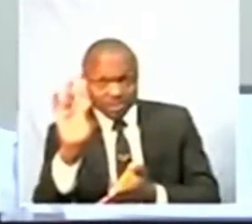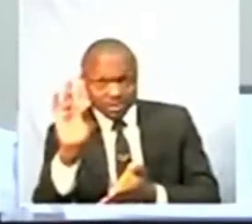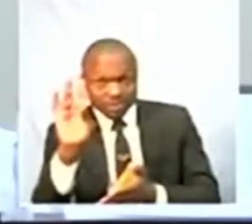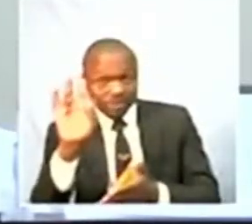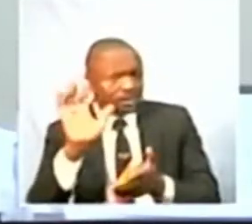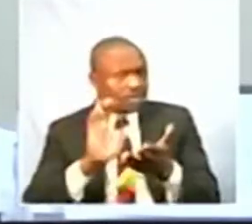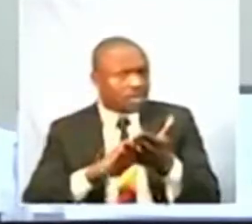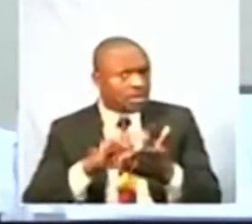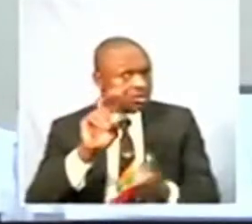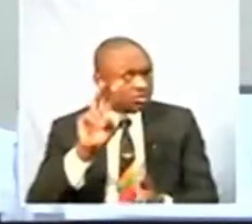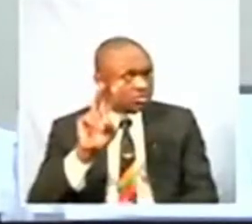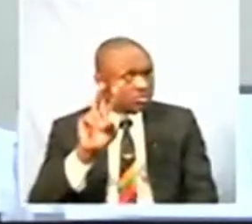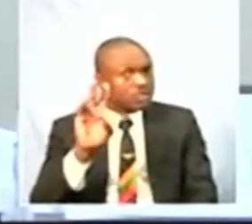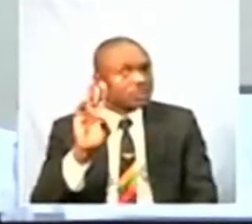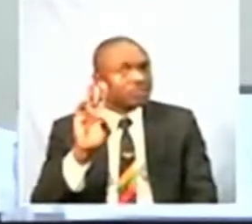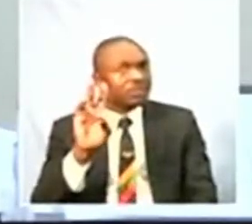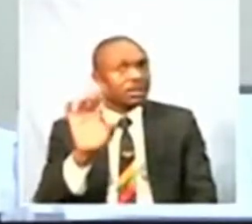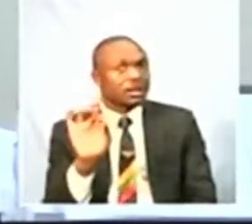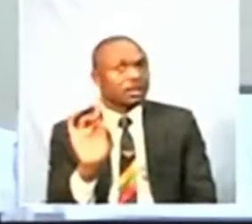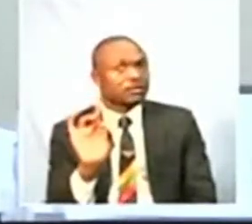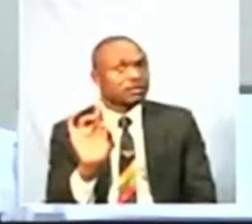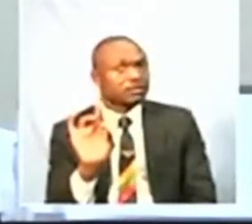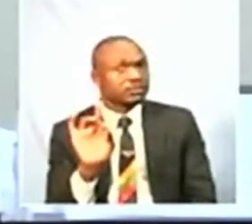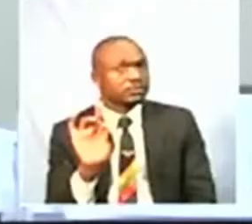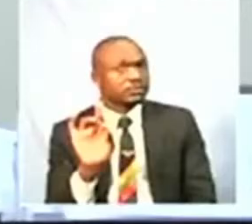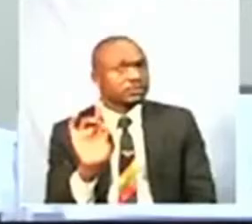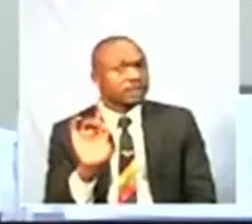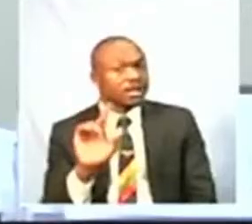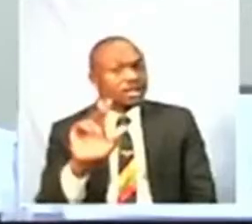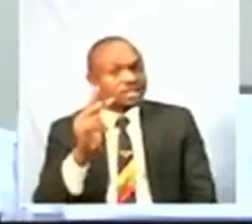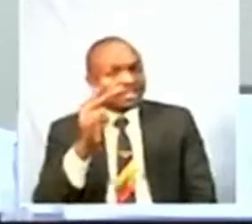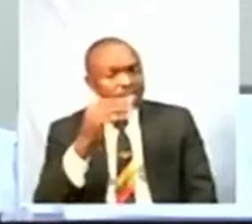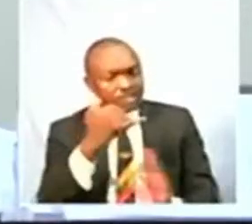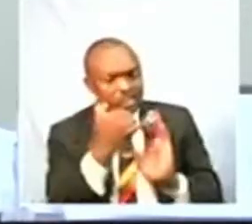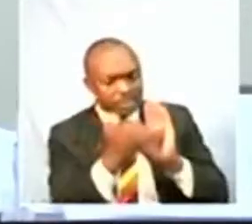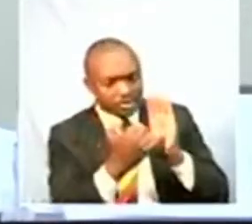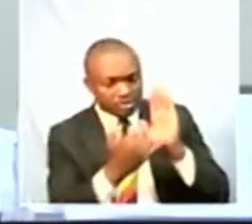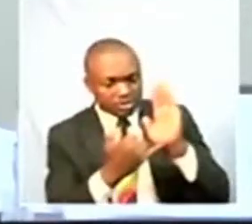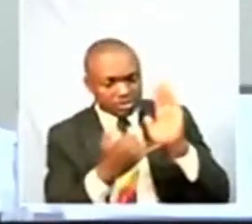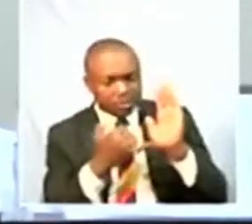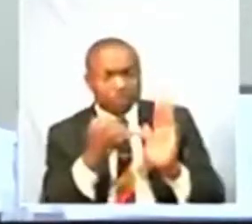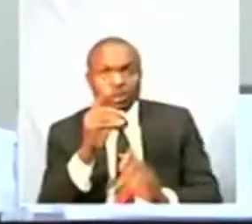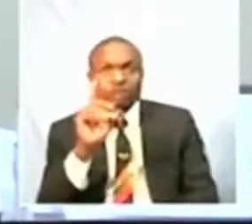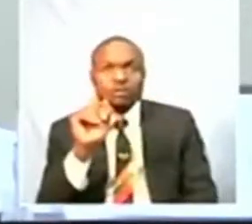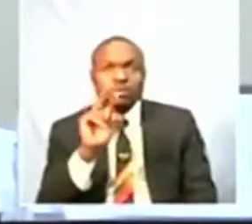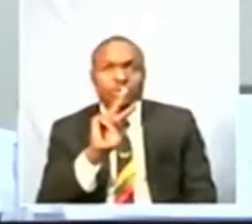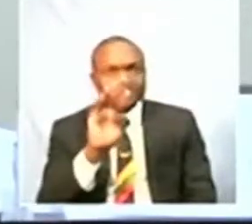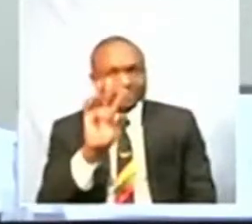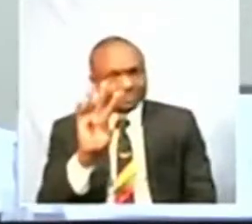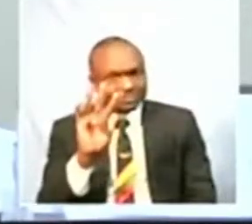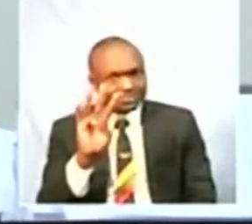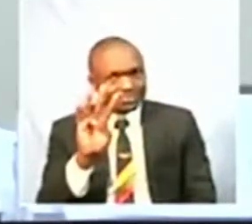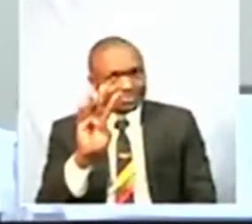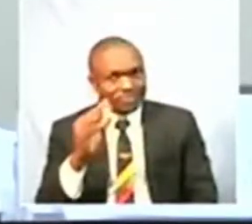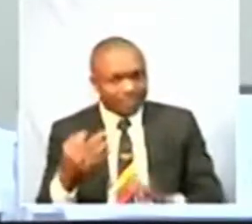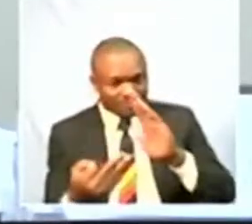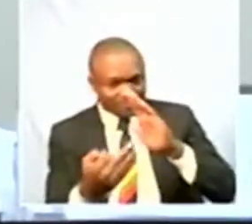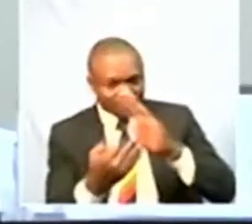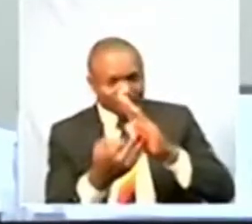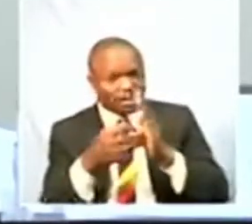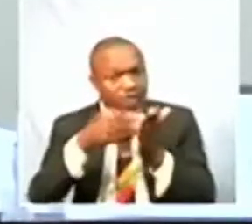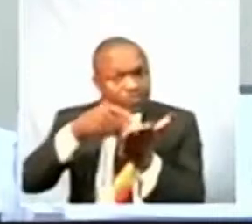107,278 on 3rd January 2024 as a final